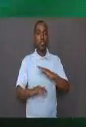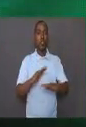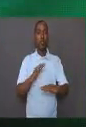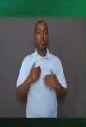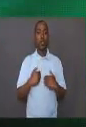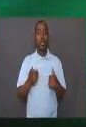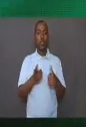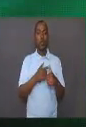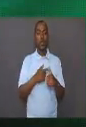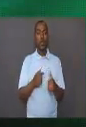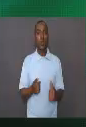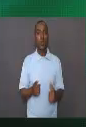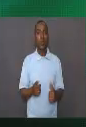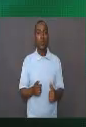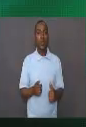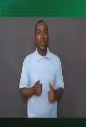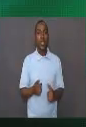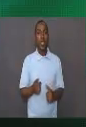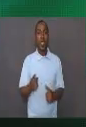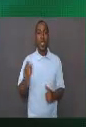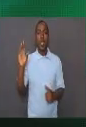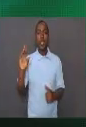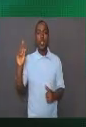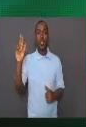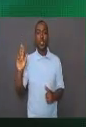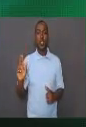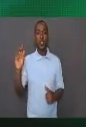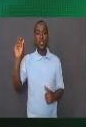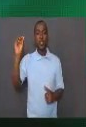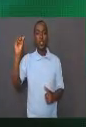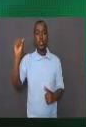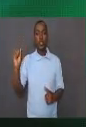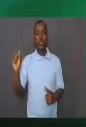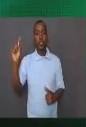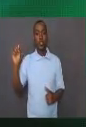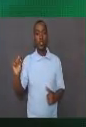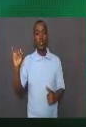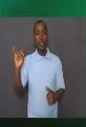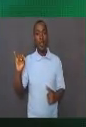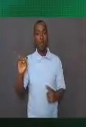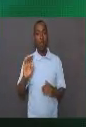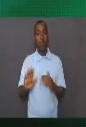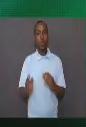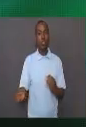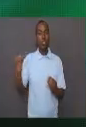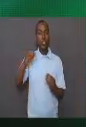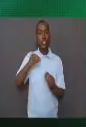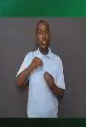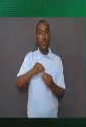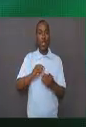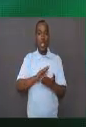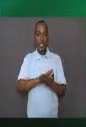First, crystal violet is applied to the slide with the bacteria sample.